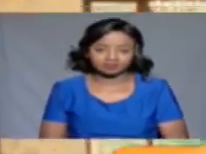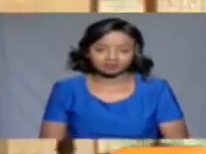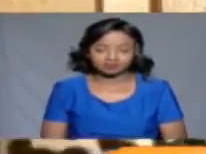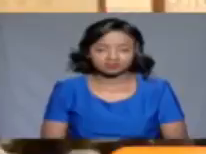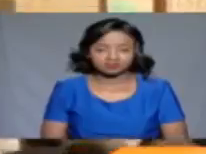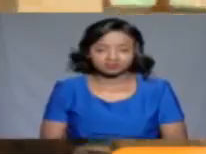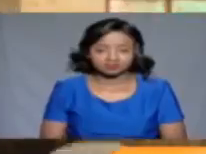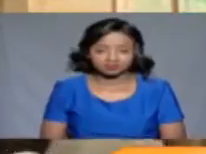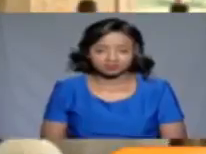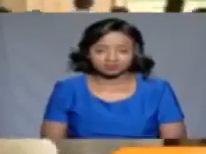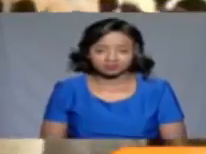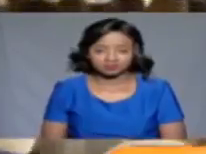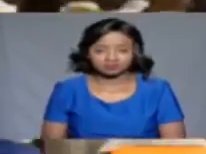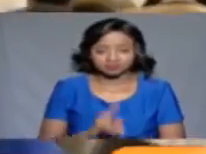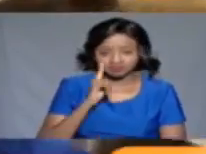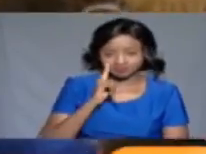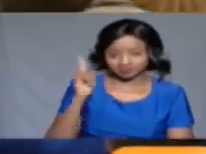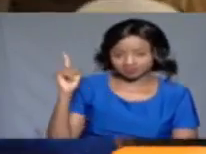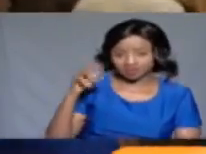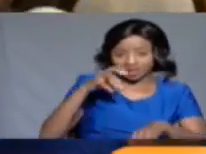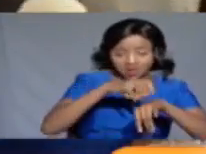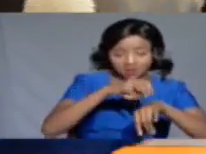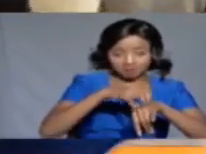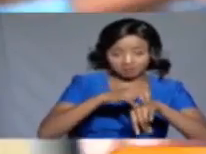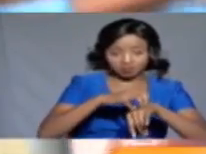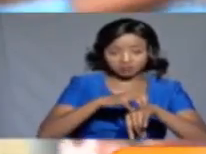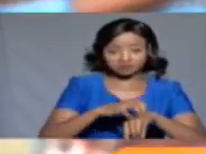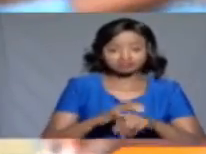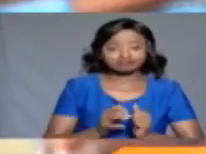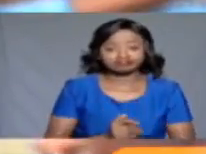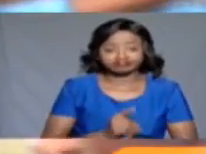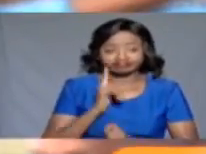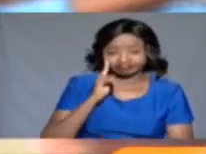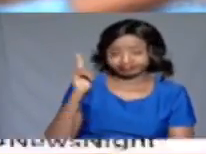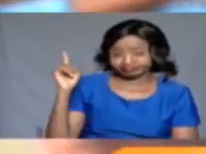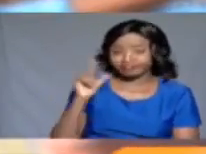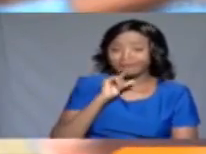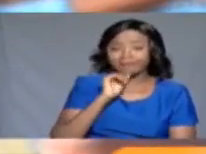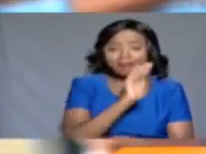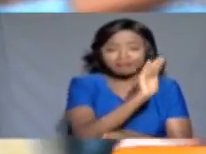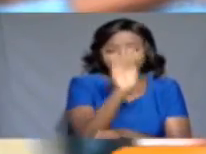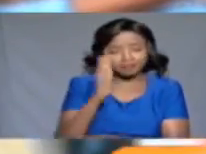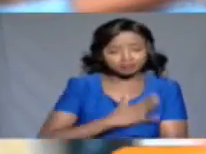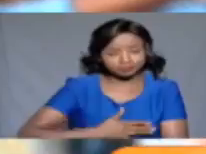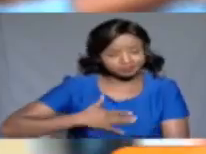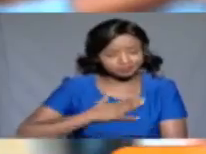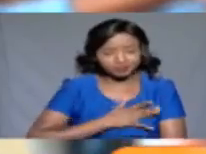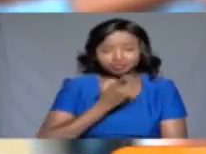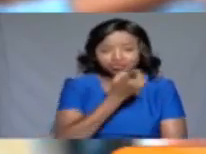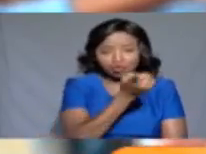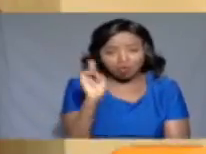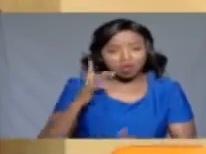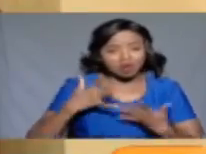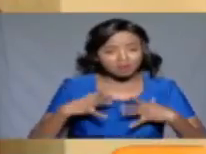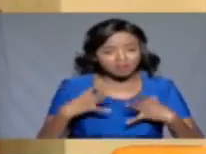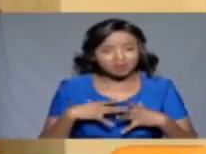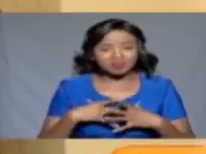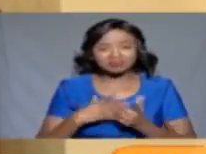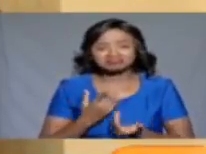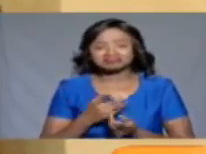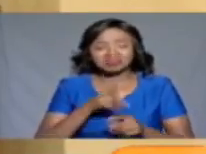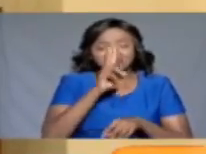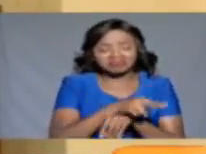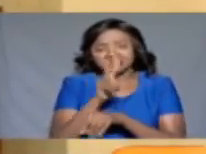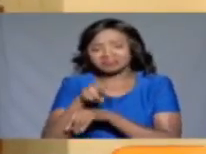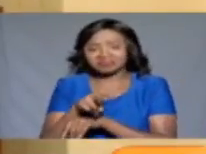At Nairobi's Halinga Mosque, Dr. Sheikh Mohamed Shakul called on clerics to preach against religious extremism. Servants,